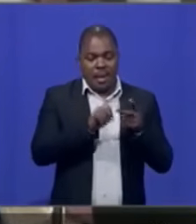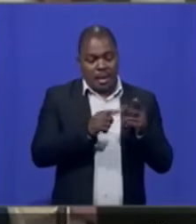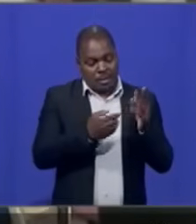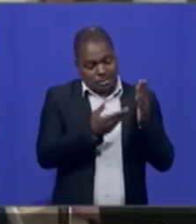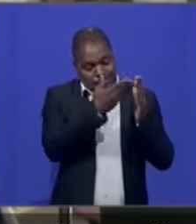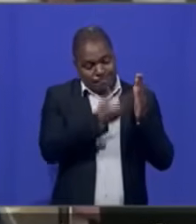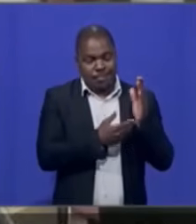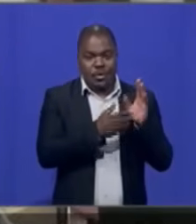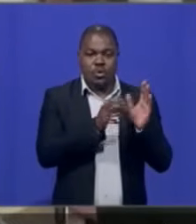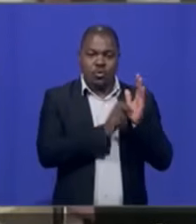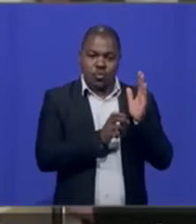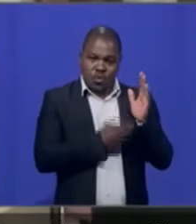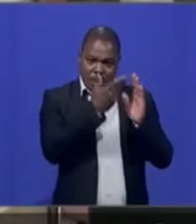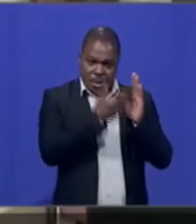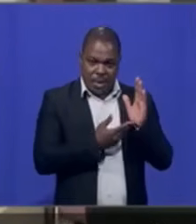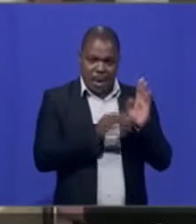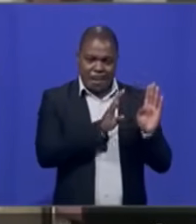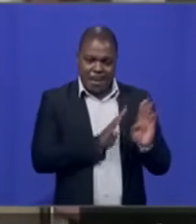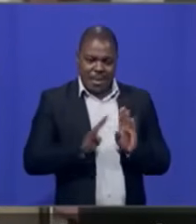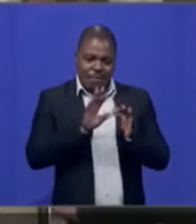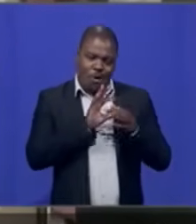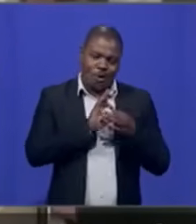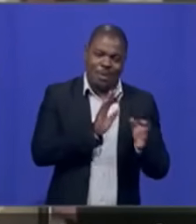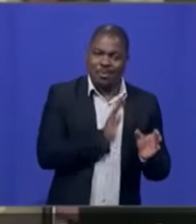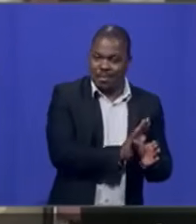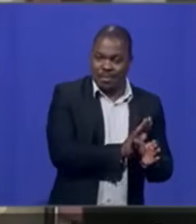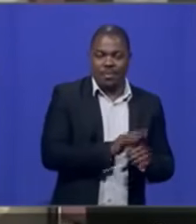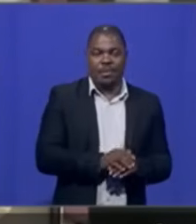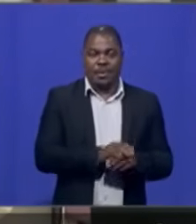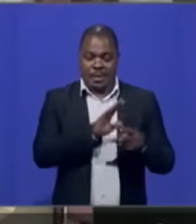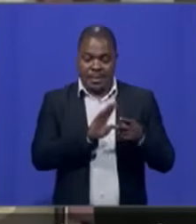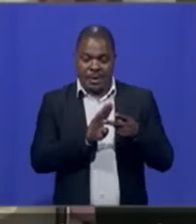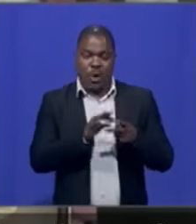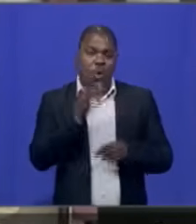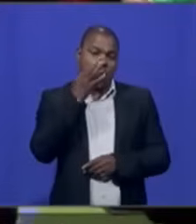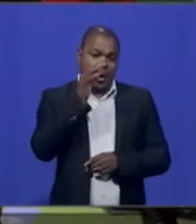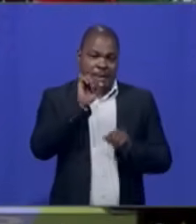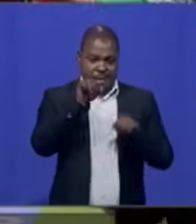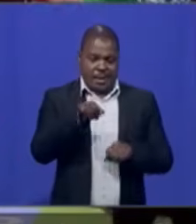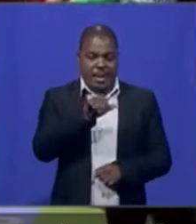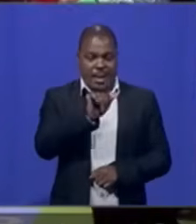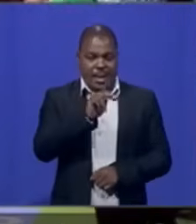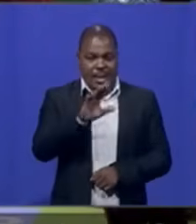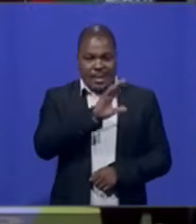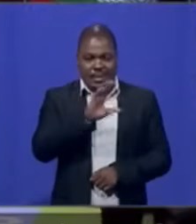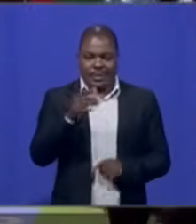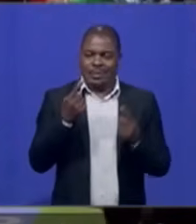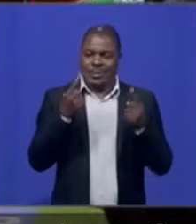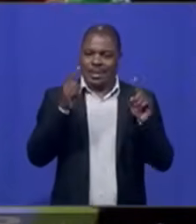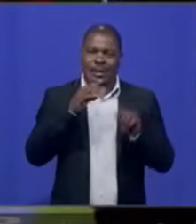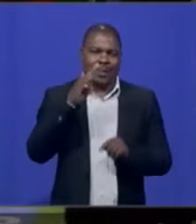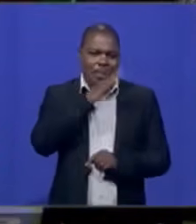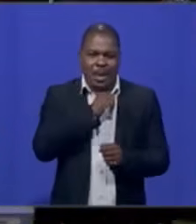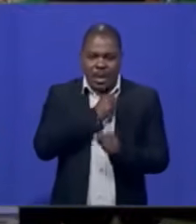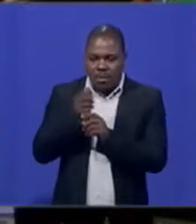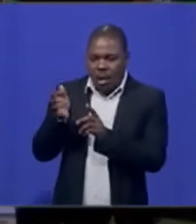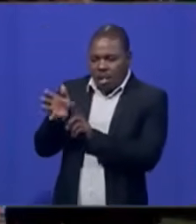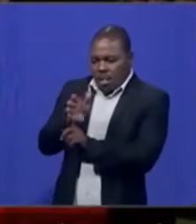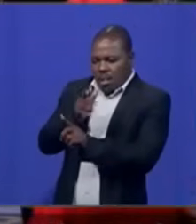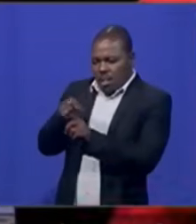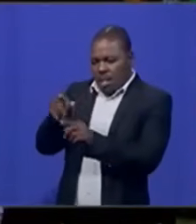mokga mabapi le boitshwaro le boitlamo. O boetsa dumela hore ANC ha ya atleha ho susumetsa